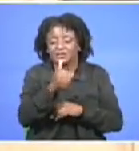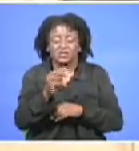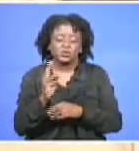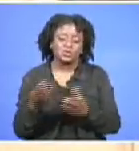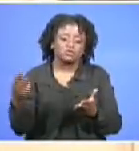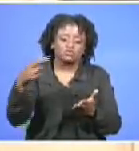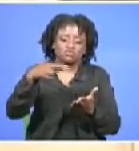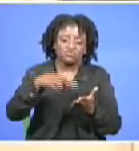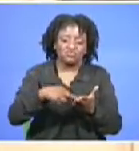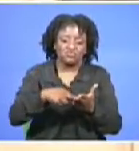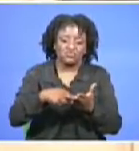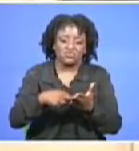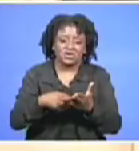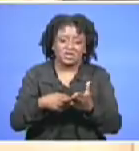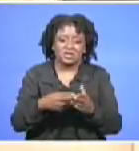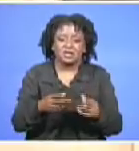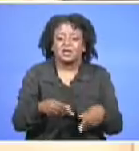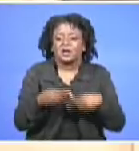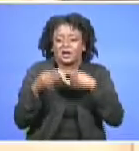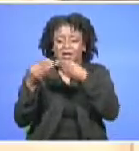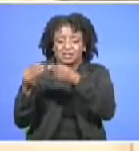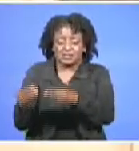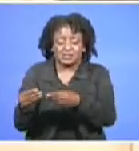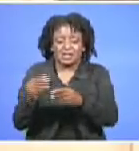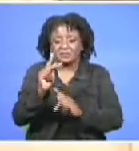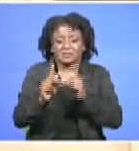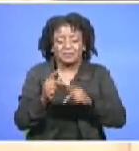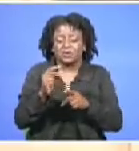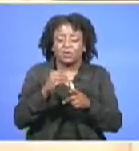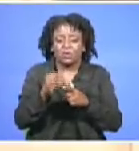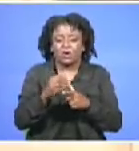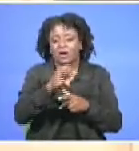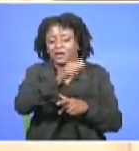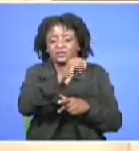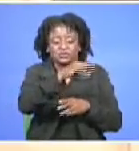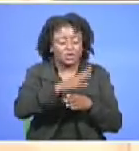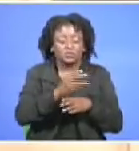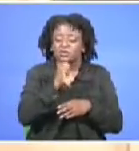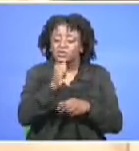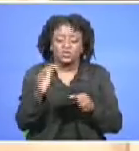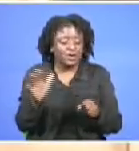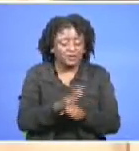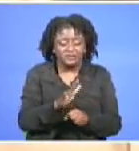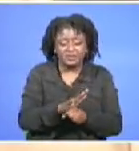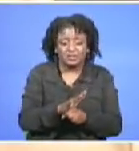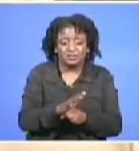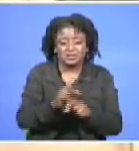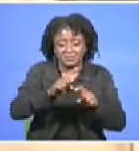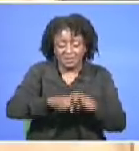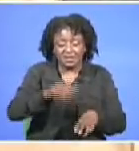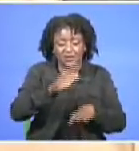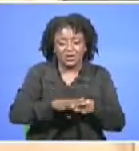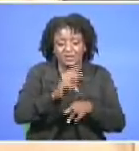people, or we'll not fill, depending on the persons involved or the positions involved.